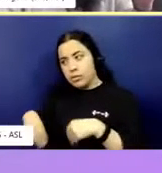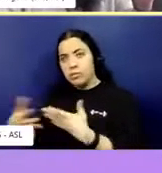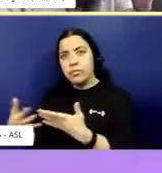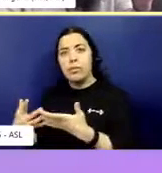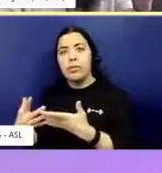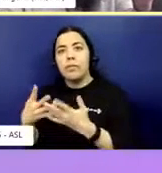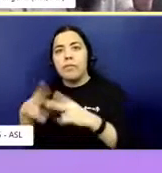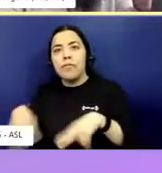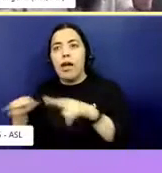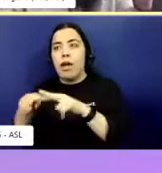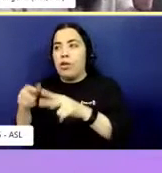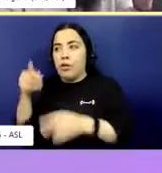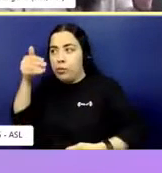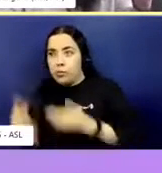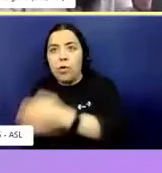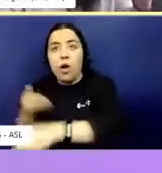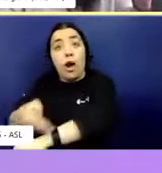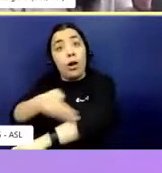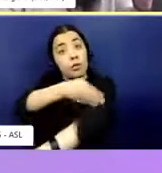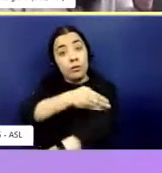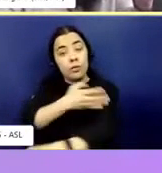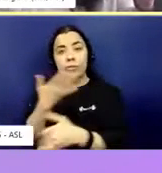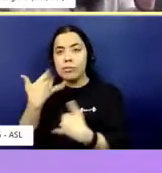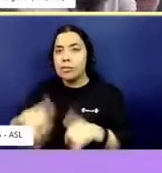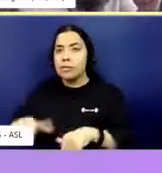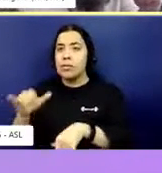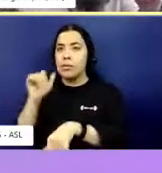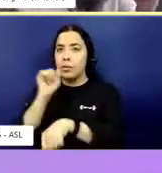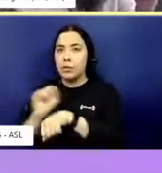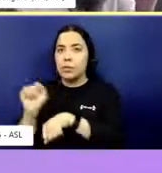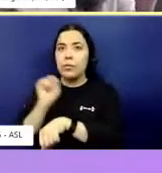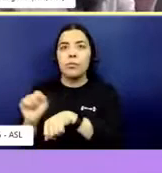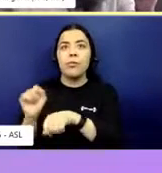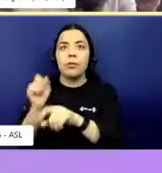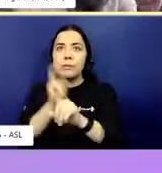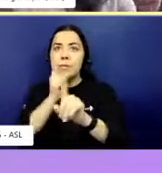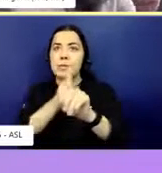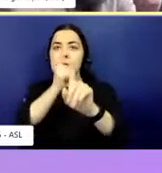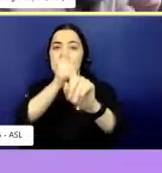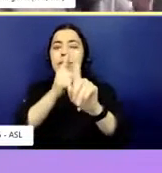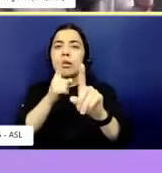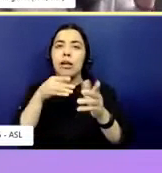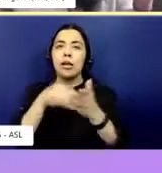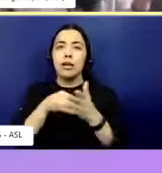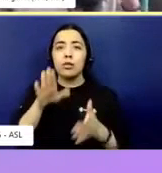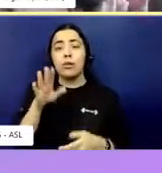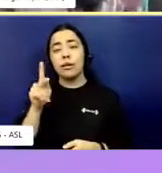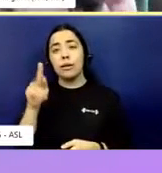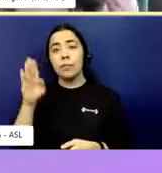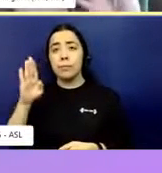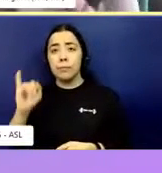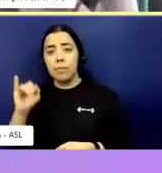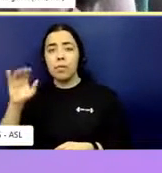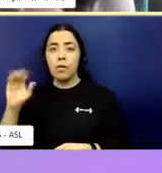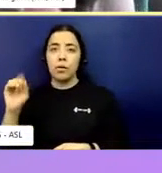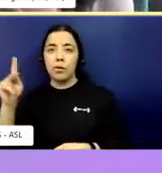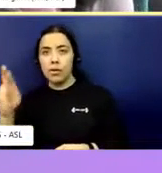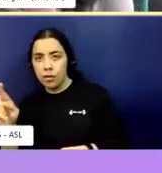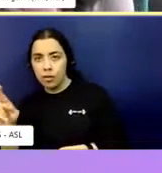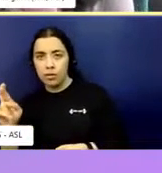showing progress. You are still working against your KPIs, OKRs,